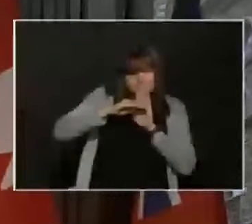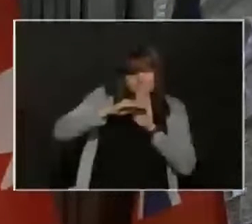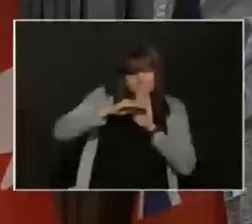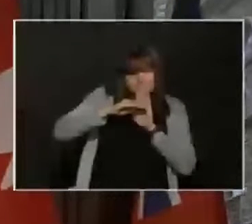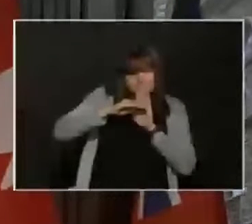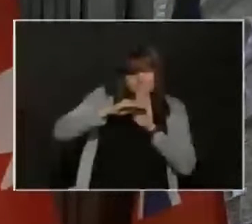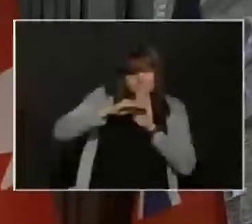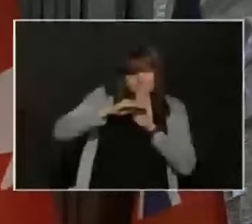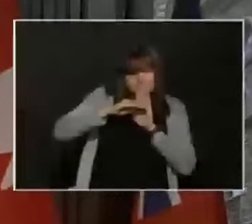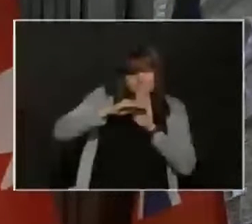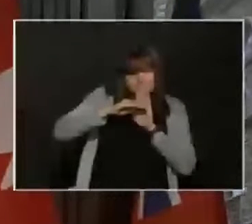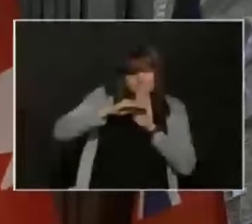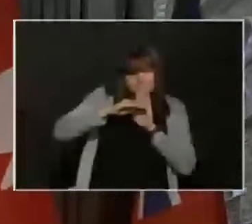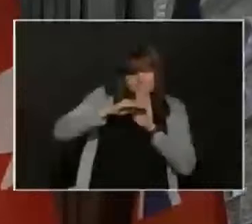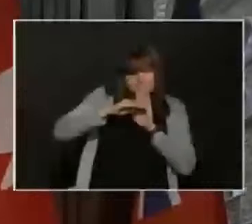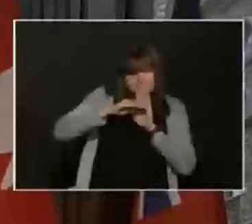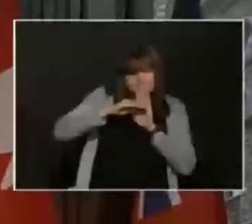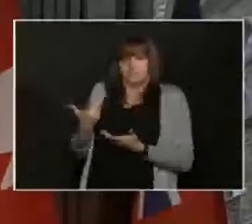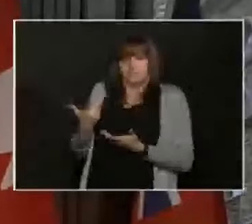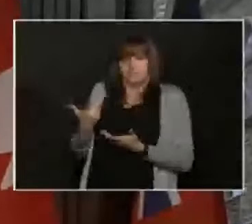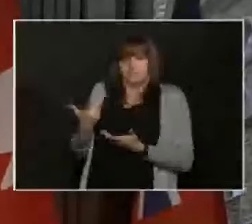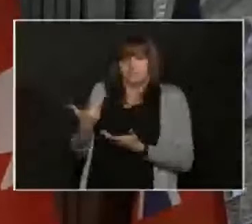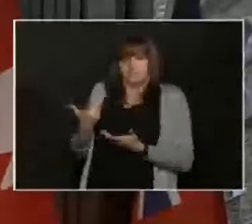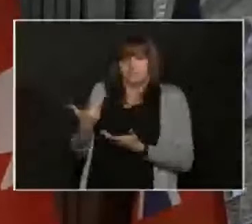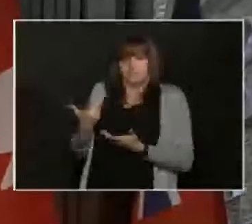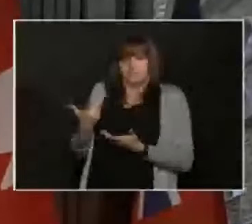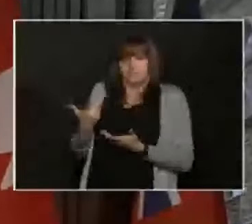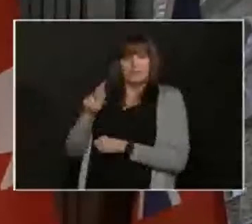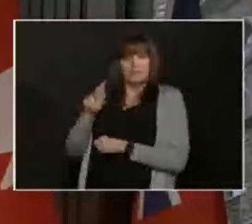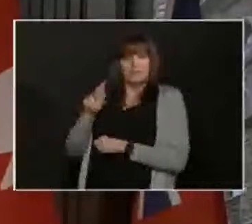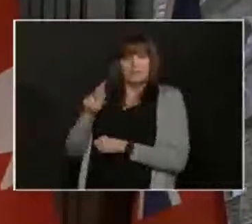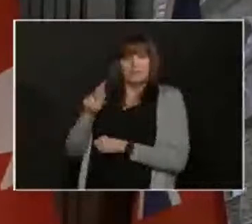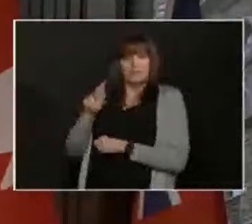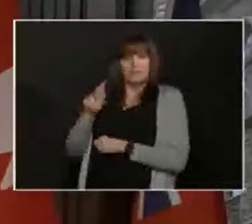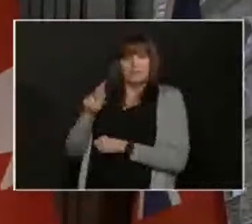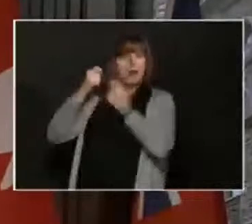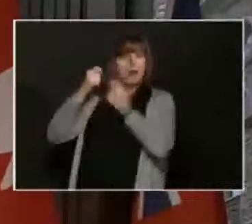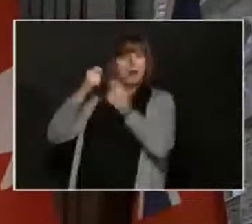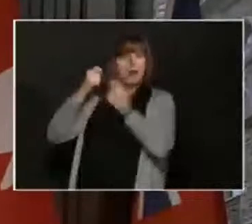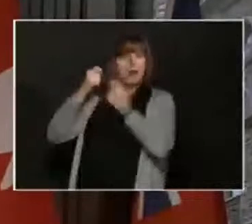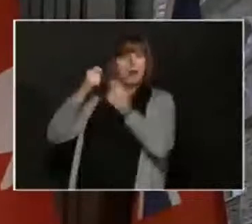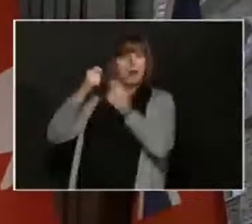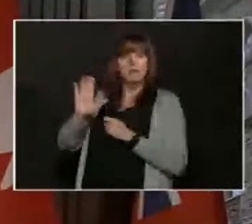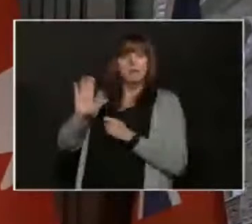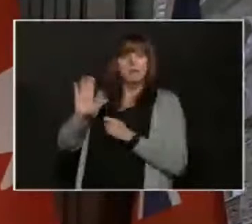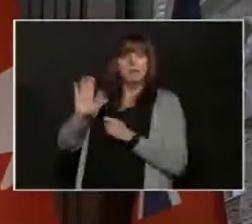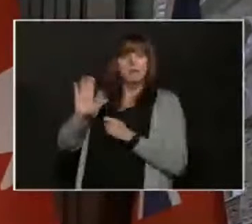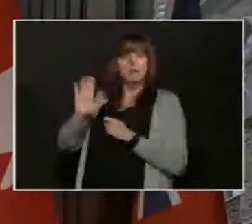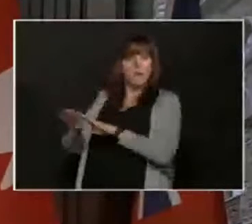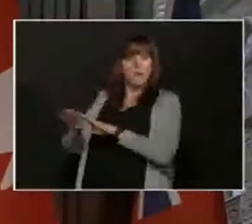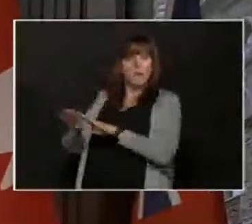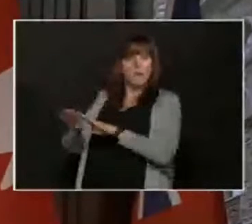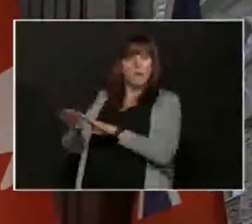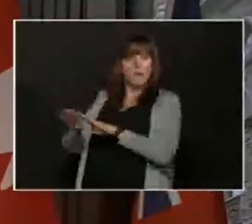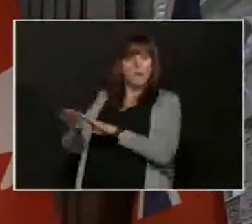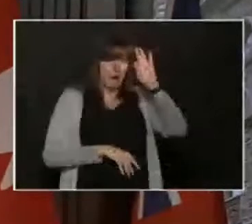shops are open. The French have cut their cases by half. Germany is flattening its curve.